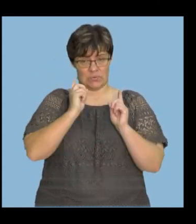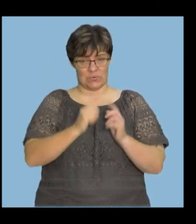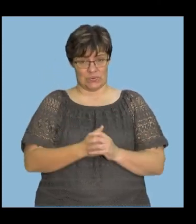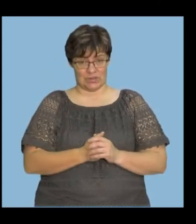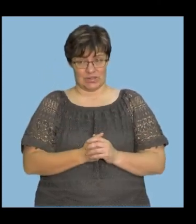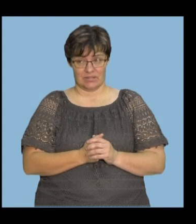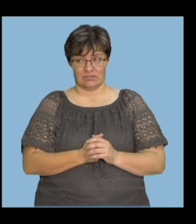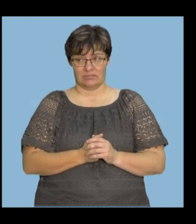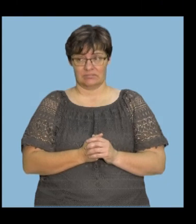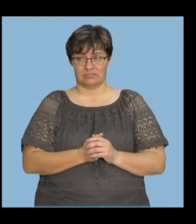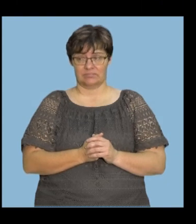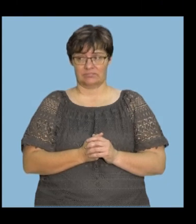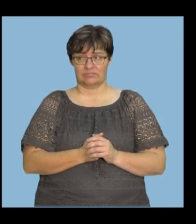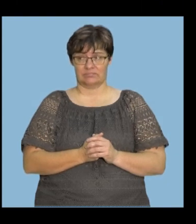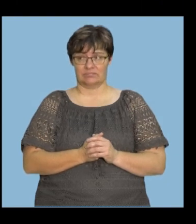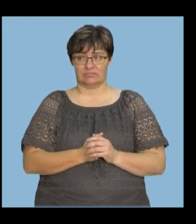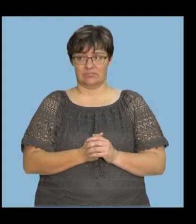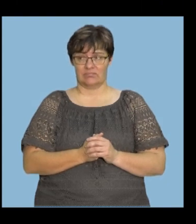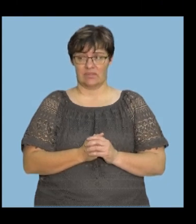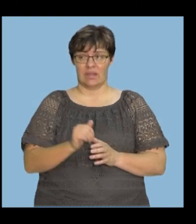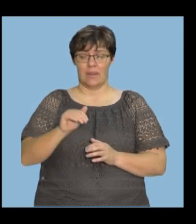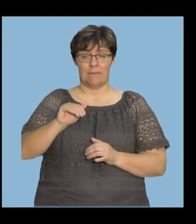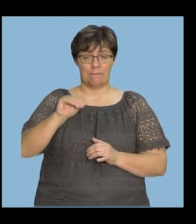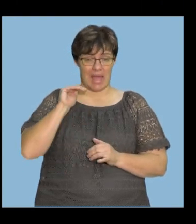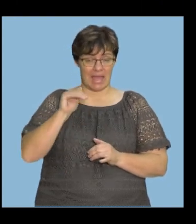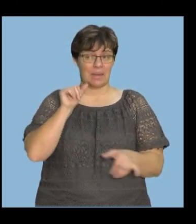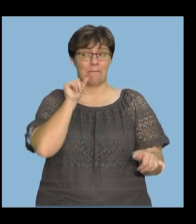Okay. So the bank which is actually